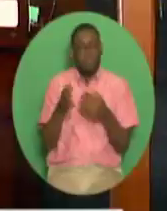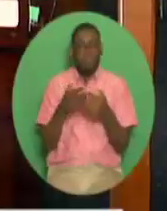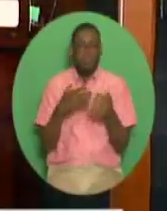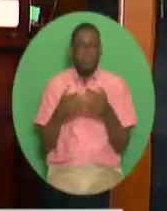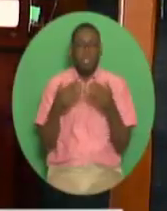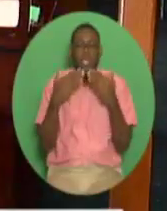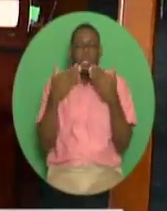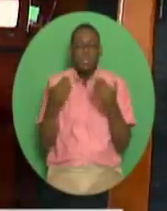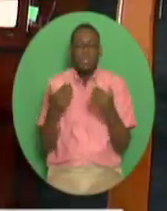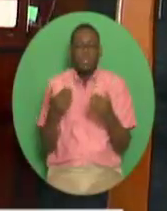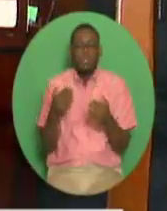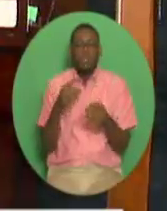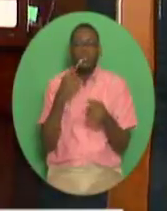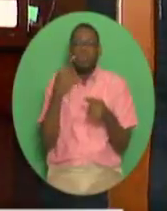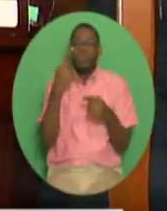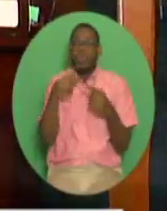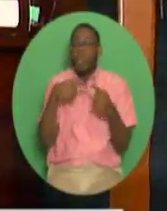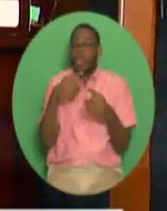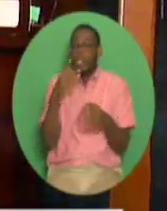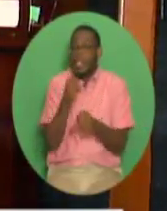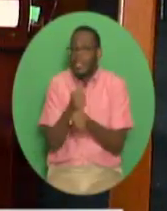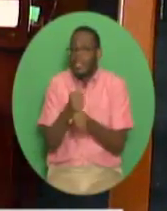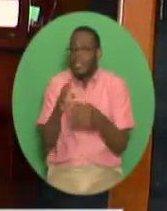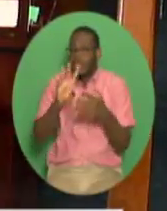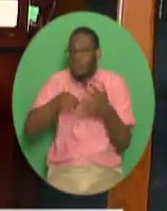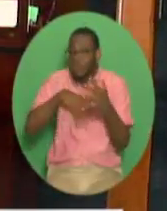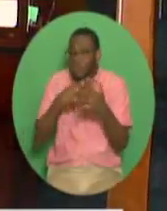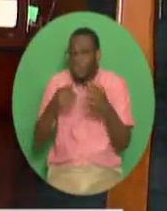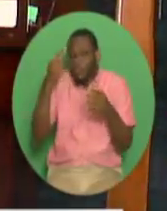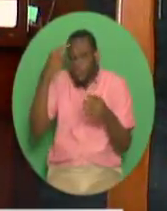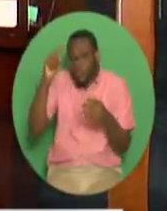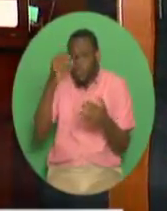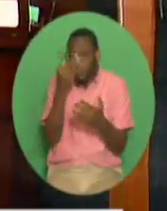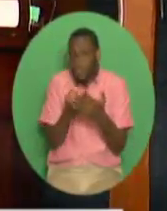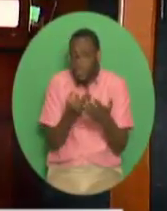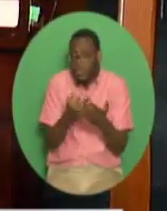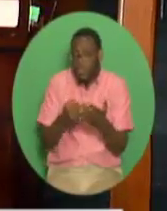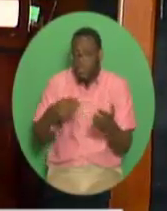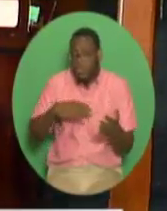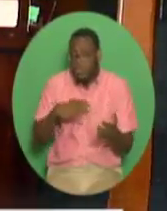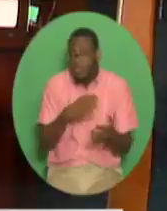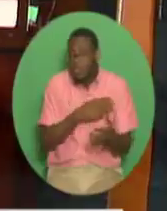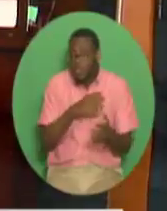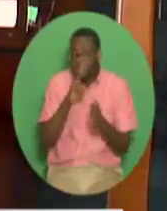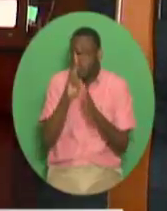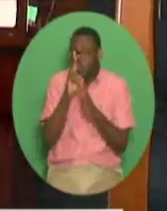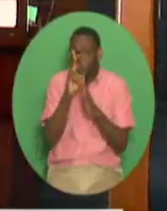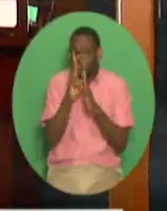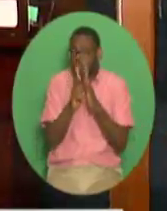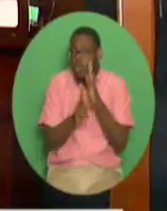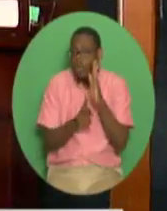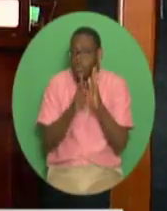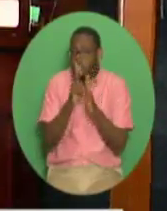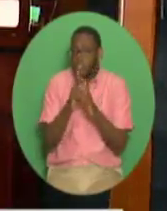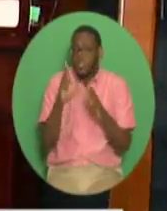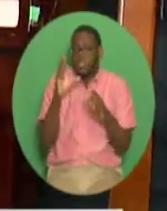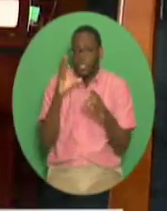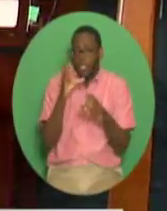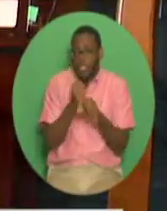the schedule for the Finance Committee, please. In about 2 hours. Thank you kindly.